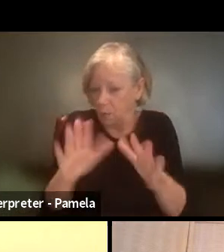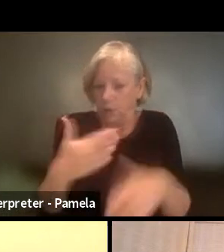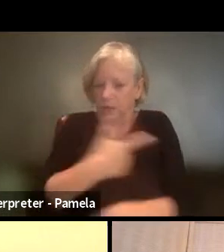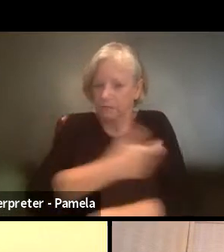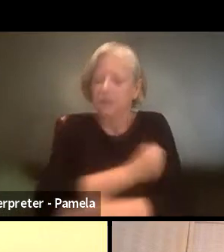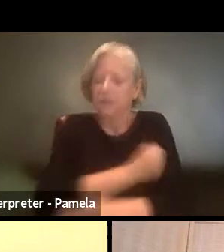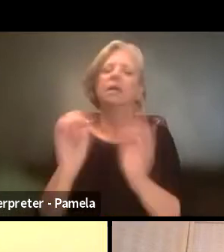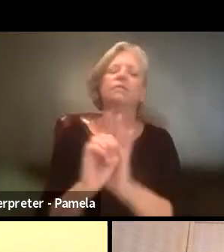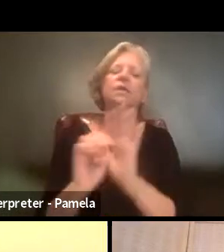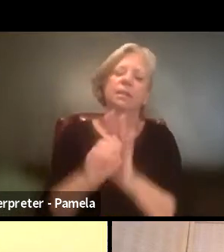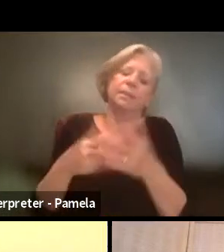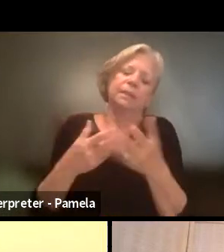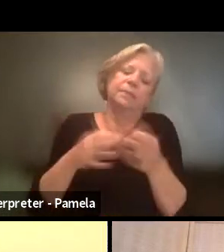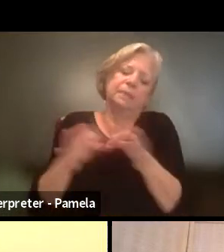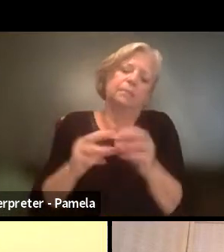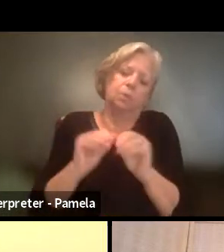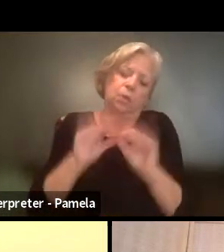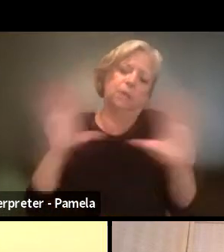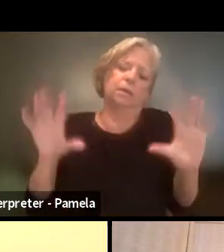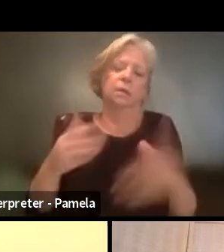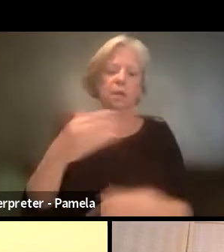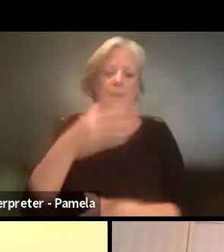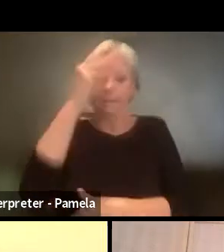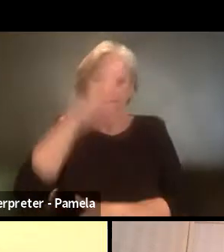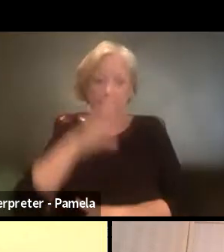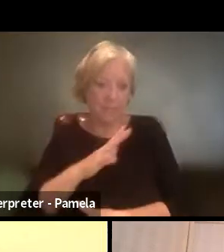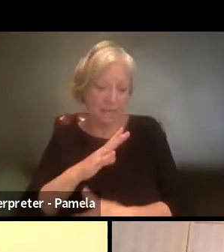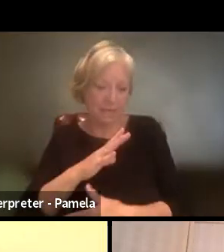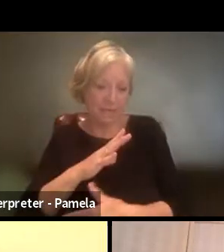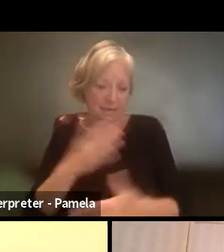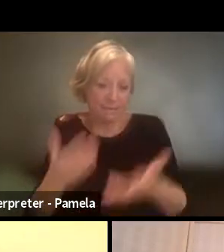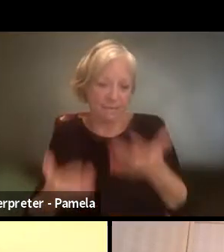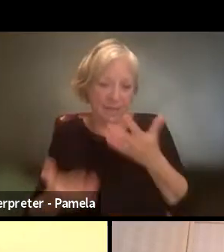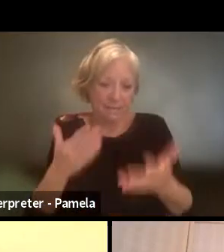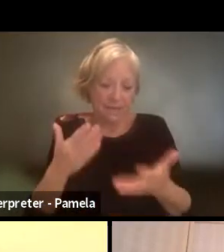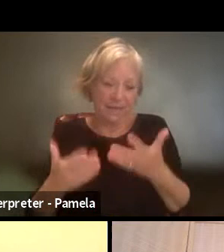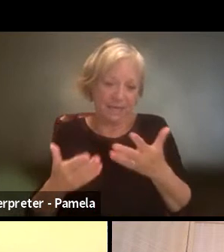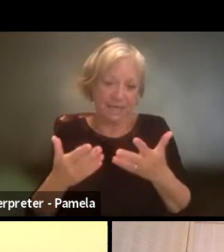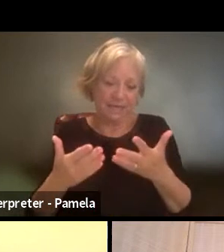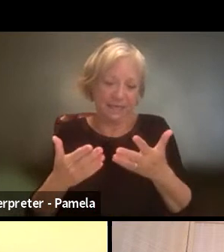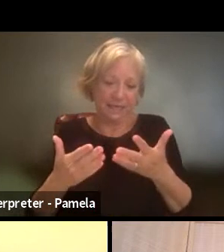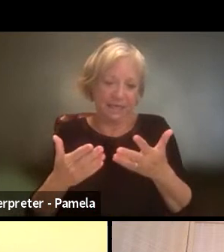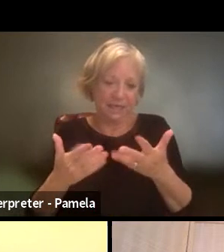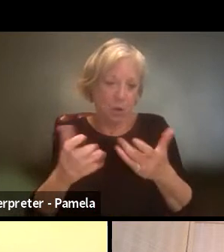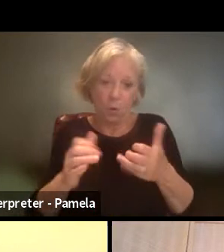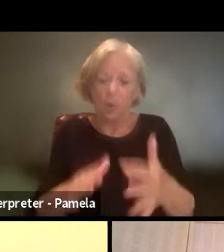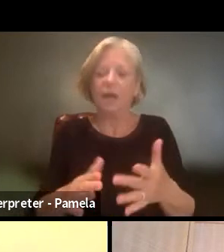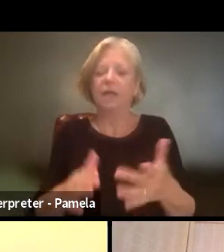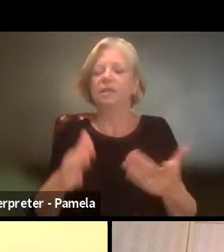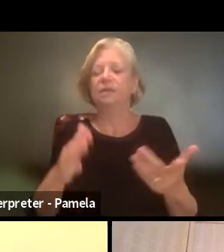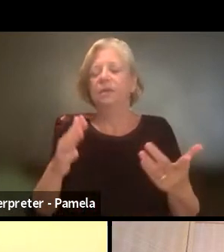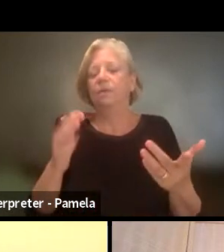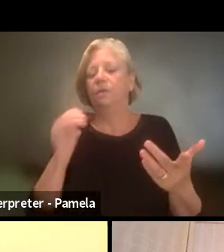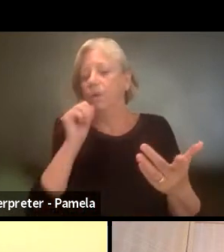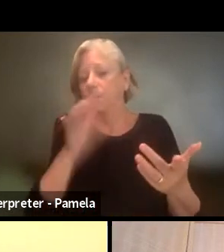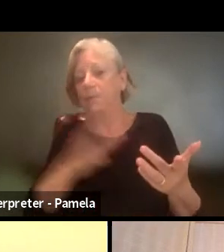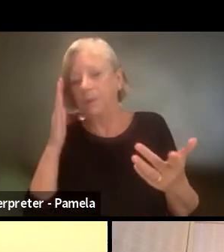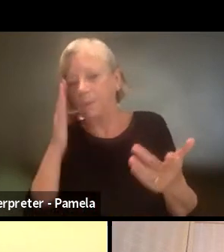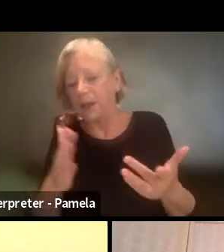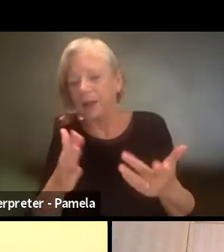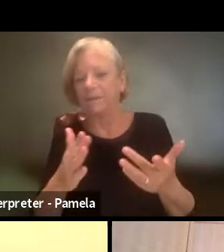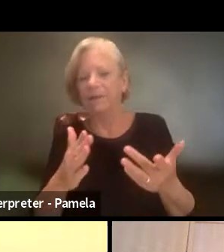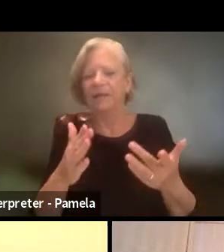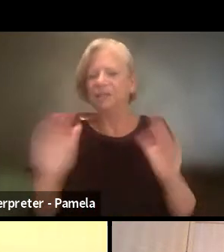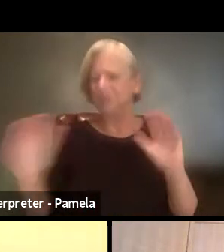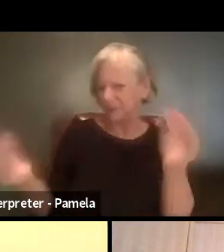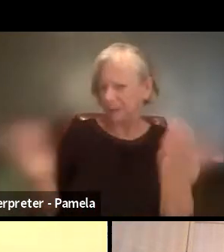like guys more likely to get it than young ladies or folks who are gender fluid? I'm just curious if you notice any differences